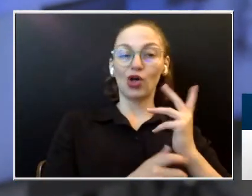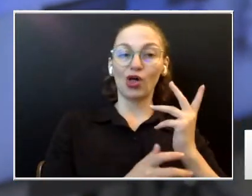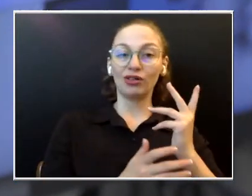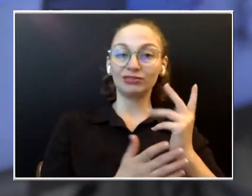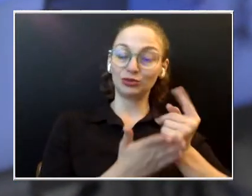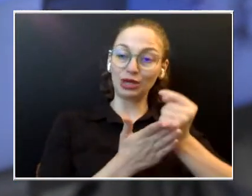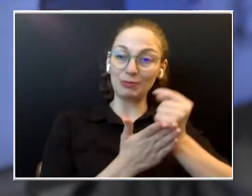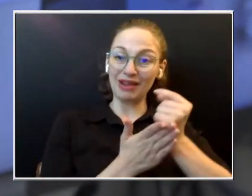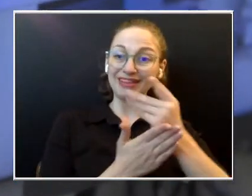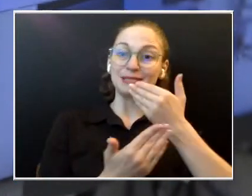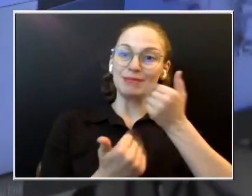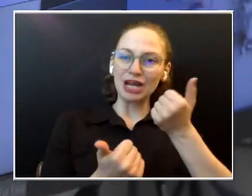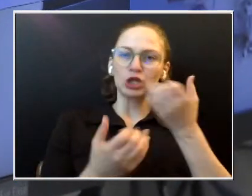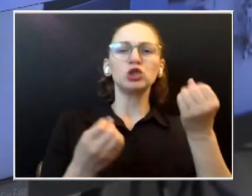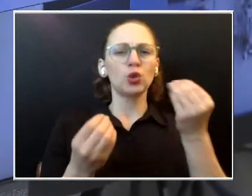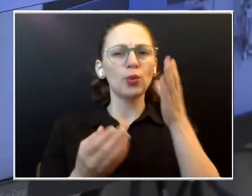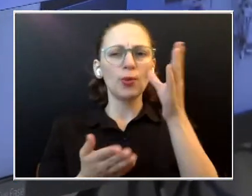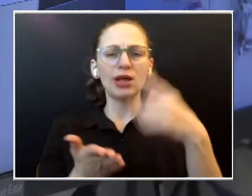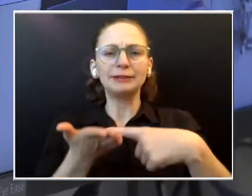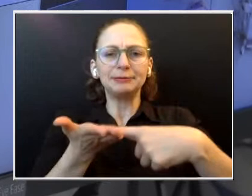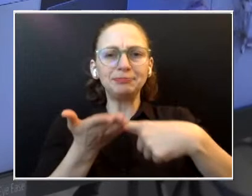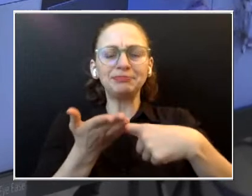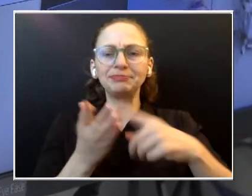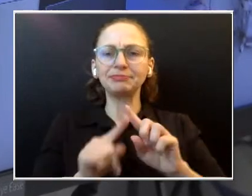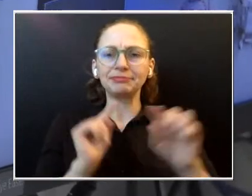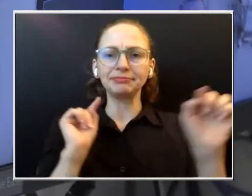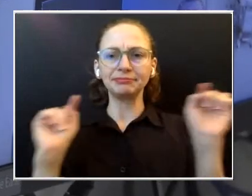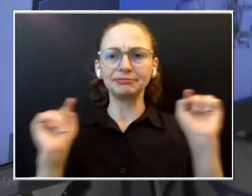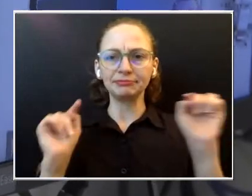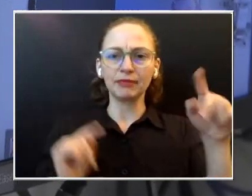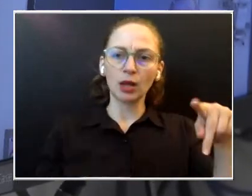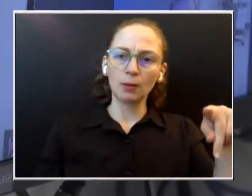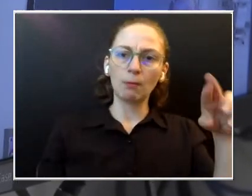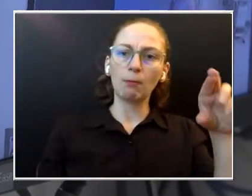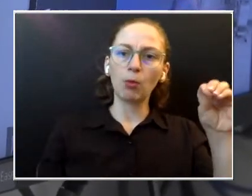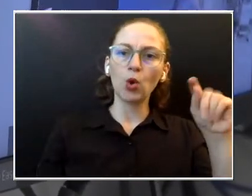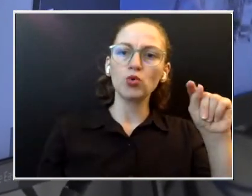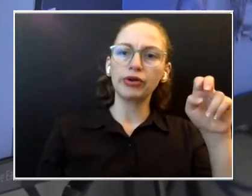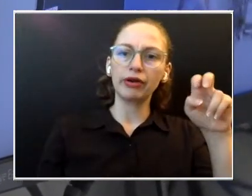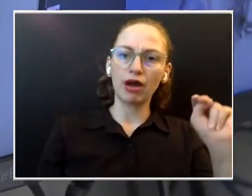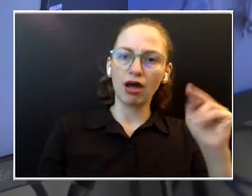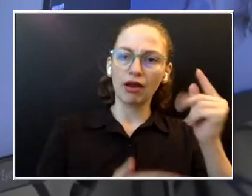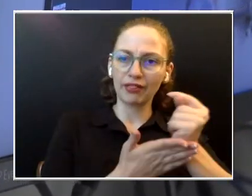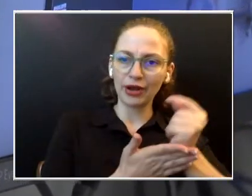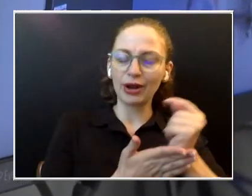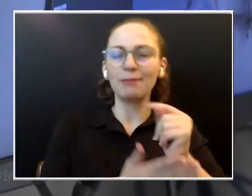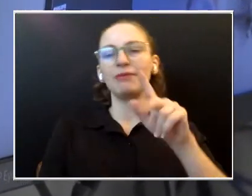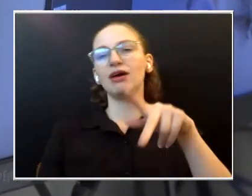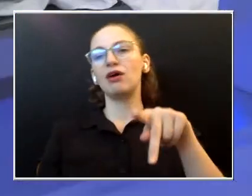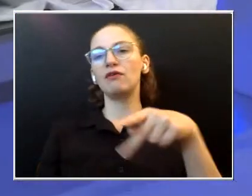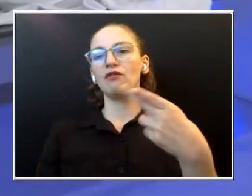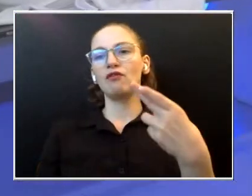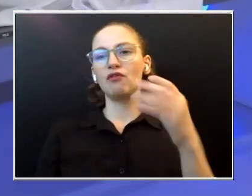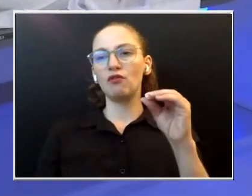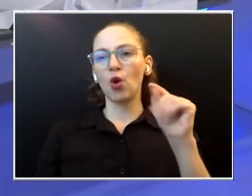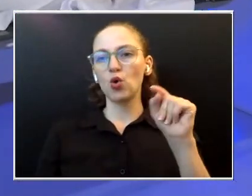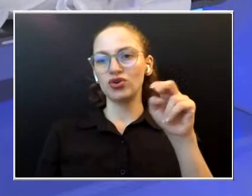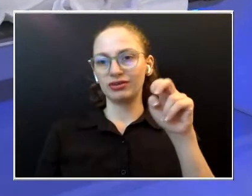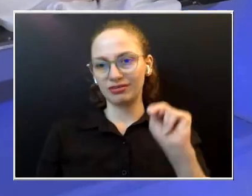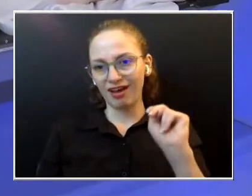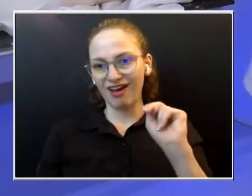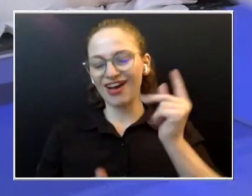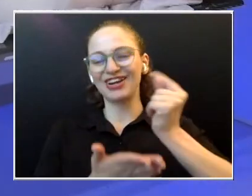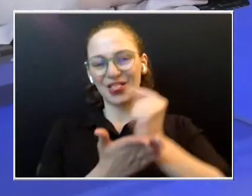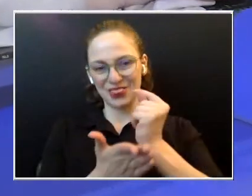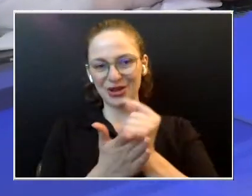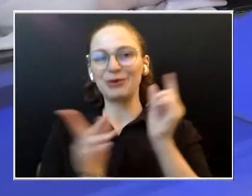We're going to talk about the two differences and what are the key differences between those therapies, and when does proton and when does photon make